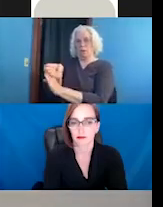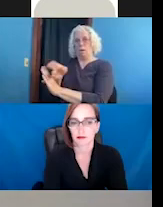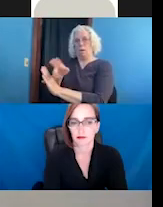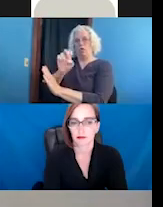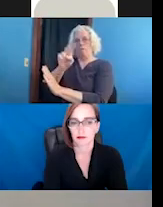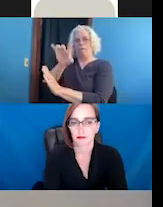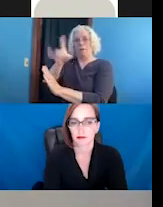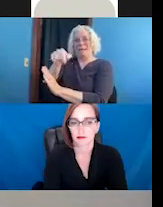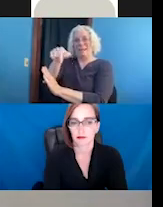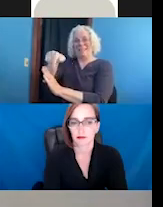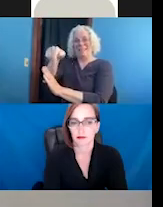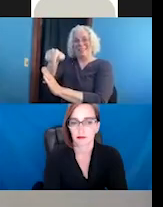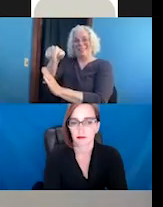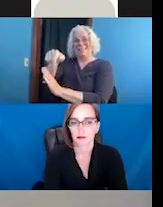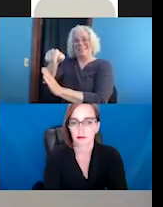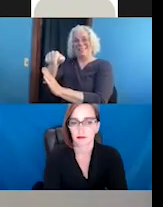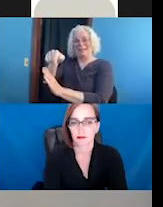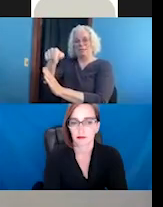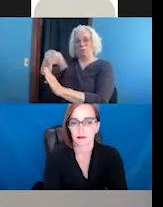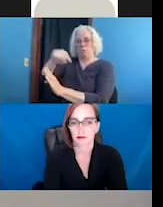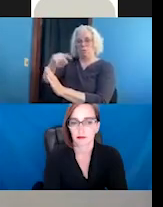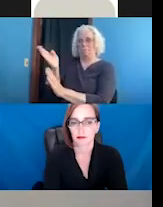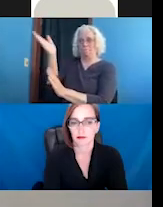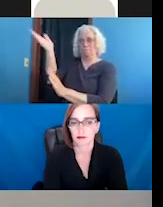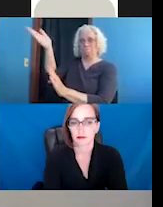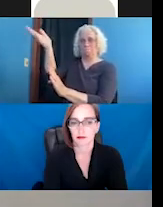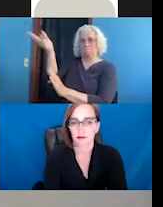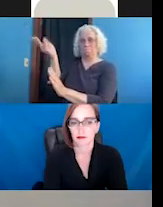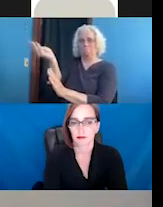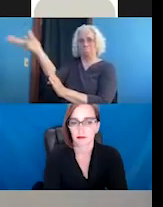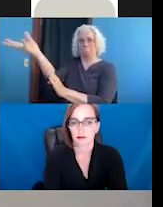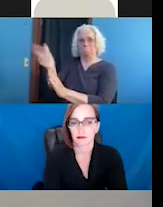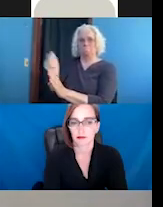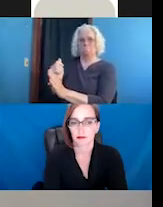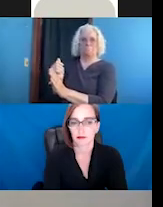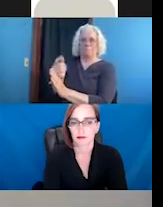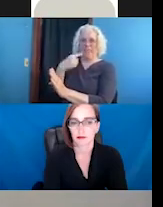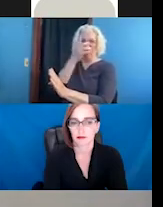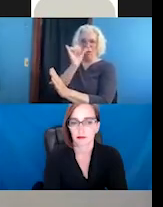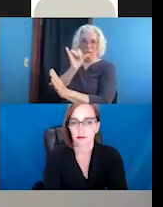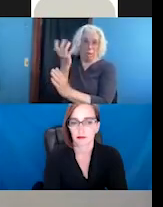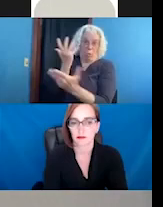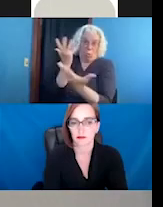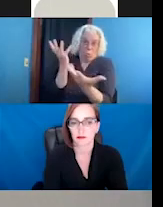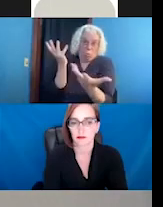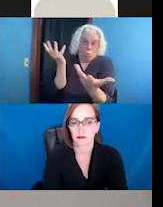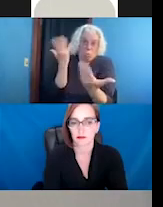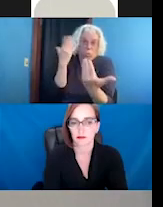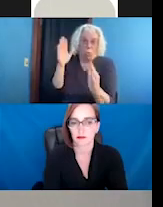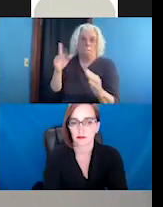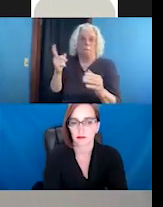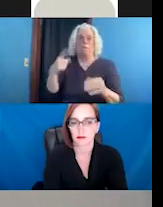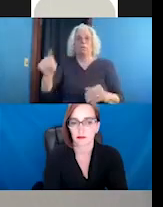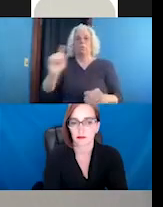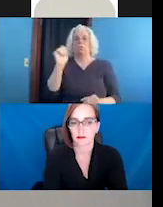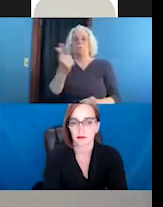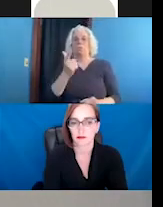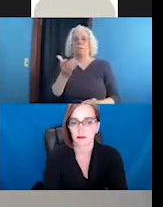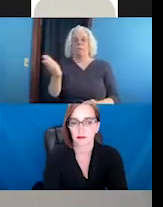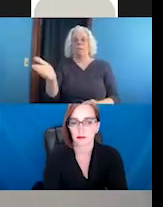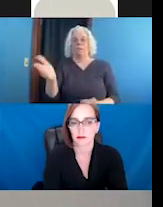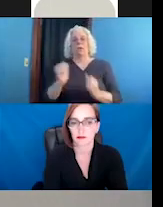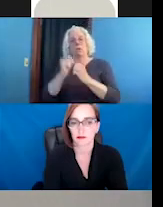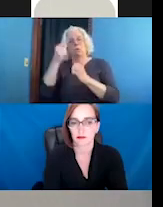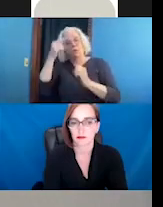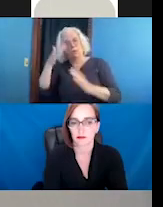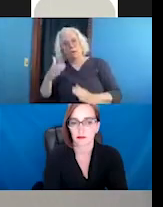some kind of presentation. Not sure what that'll look like. I'm hoping that the full council can be there with the governor and lieutenant governor.